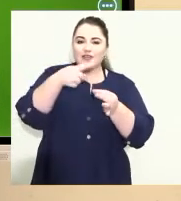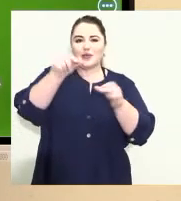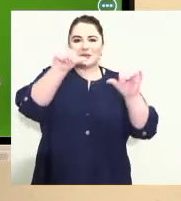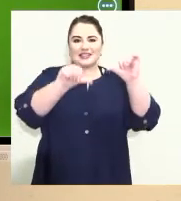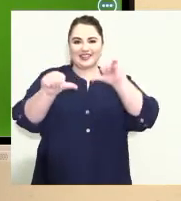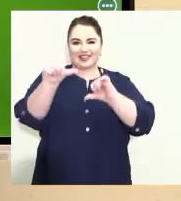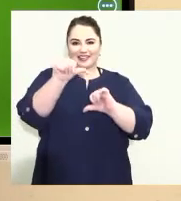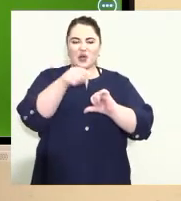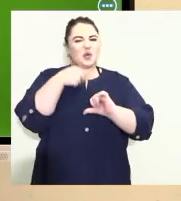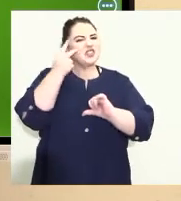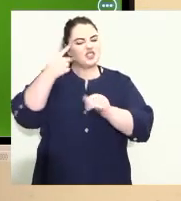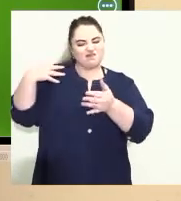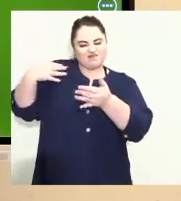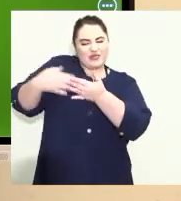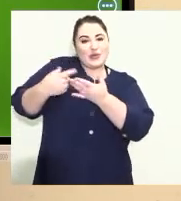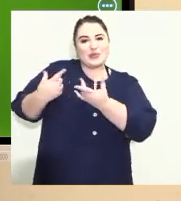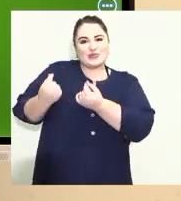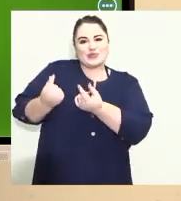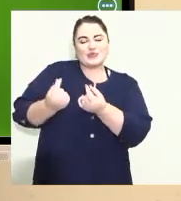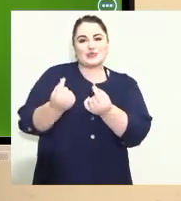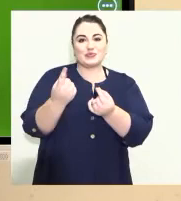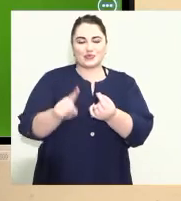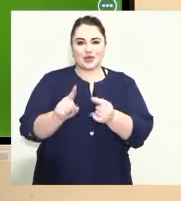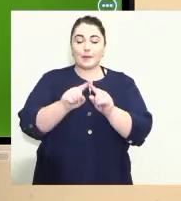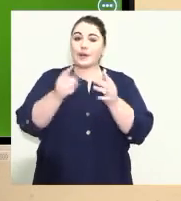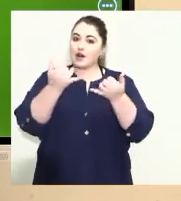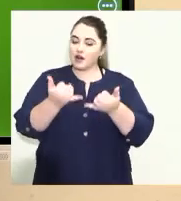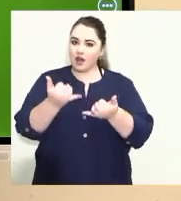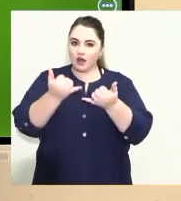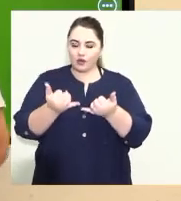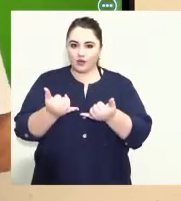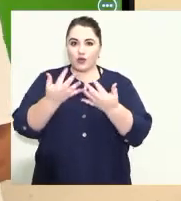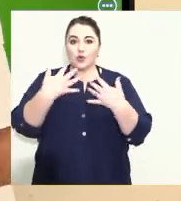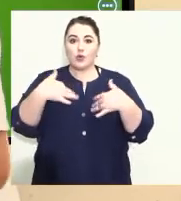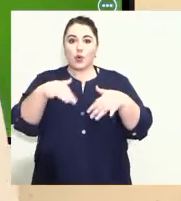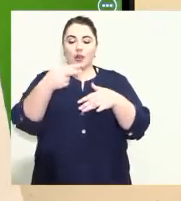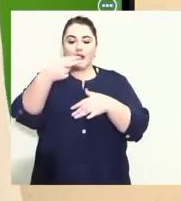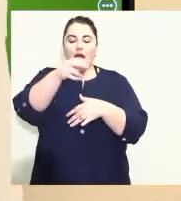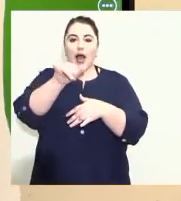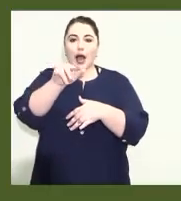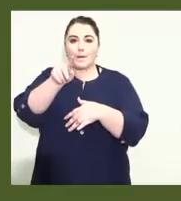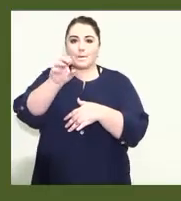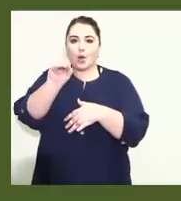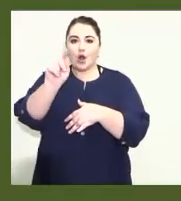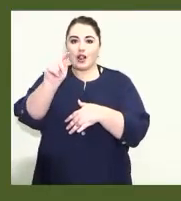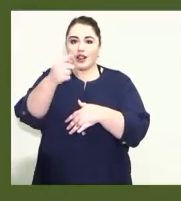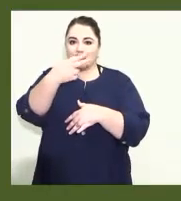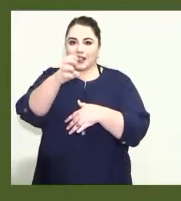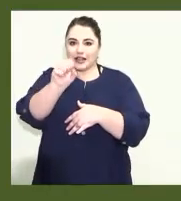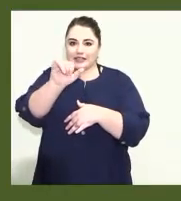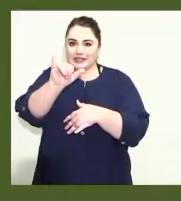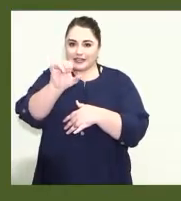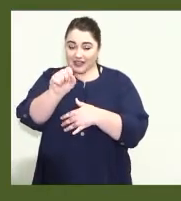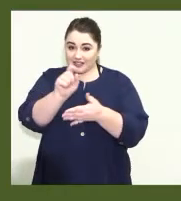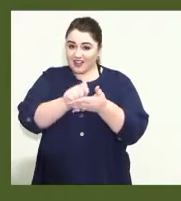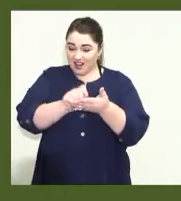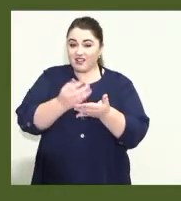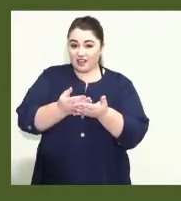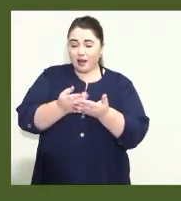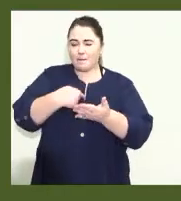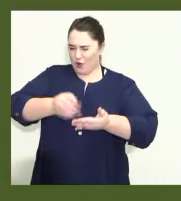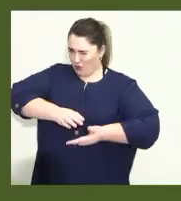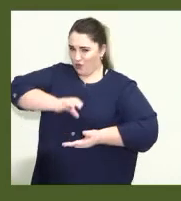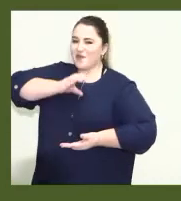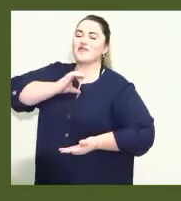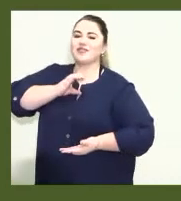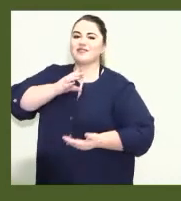science. Let's see what we've done so far. By now, you can write a hypothesis. I have that confidence